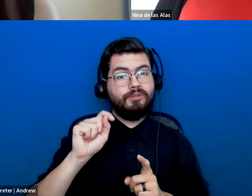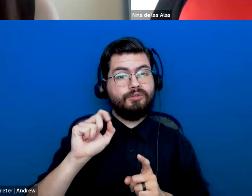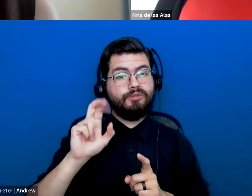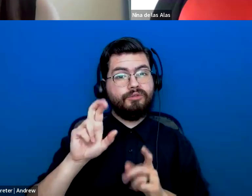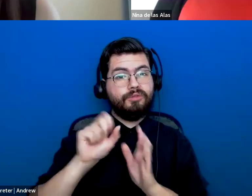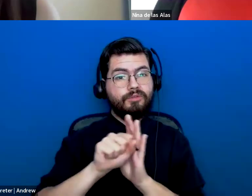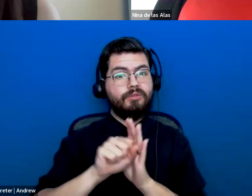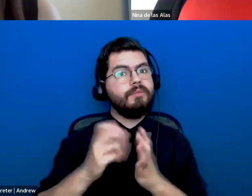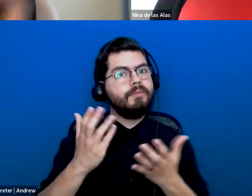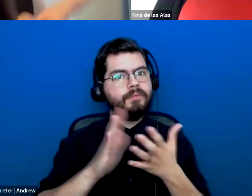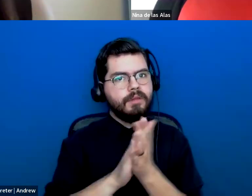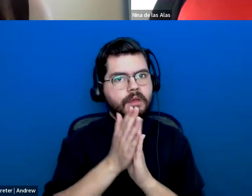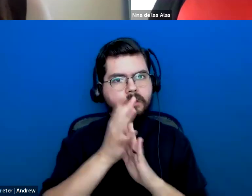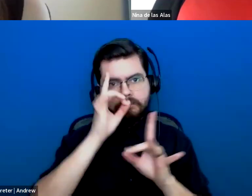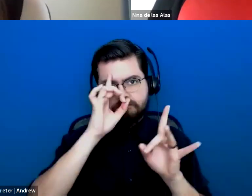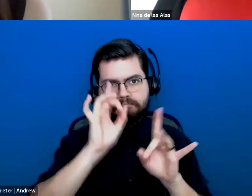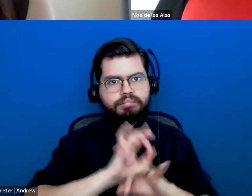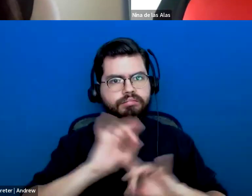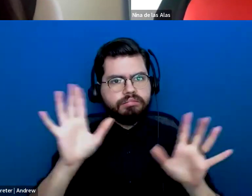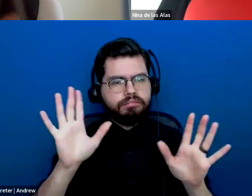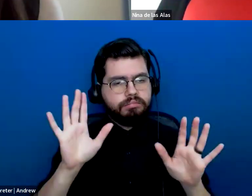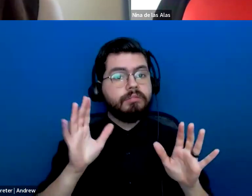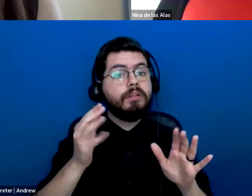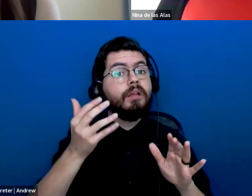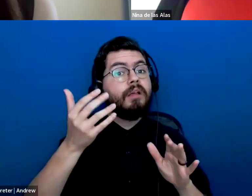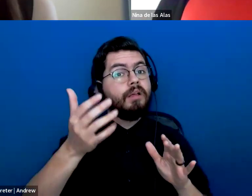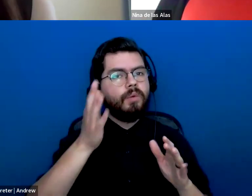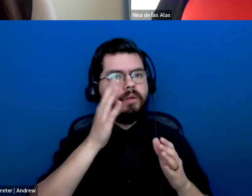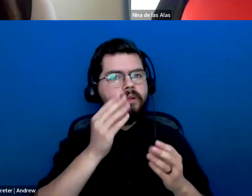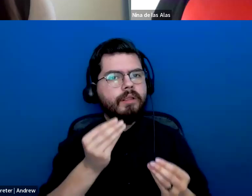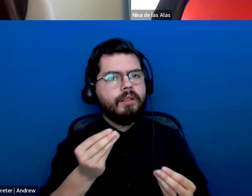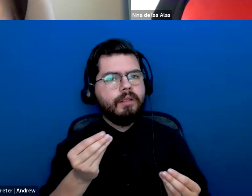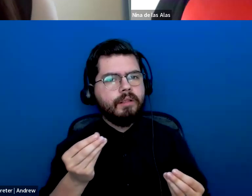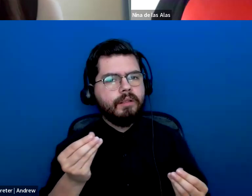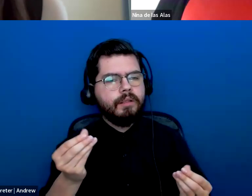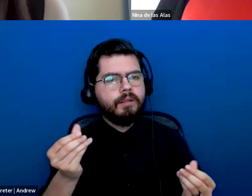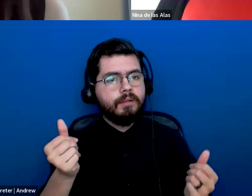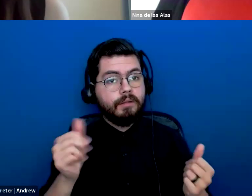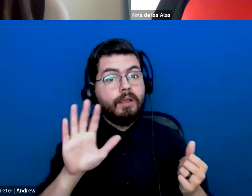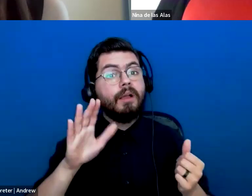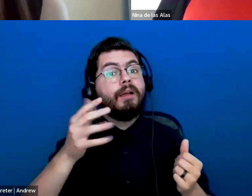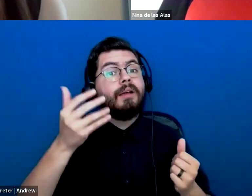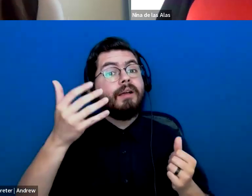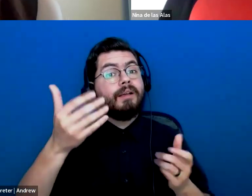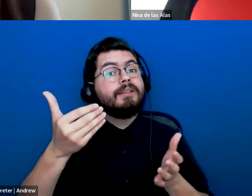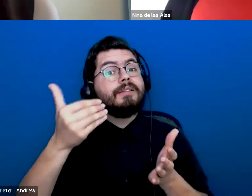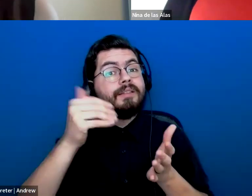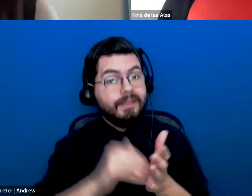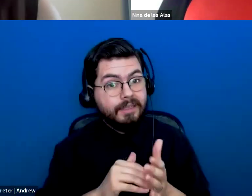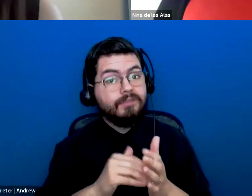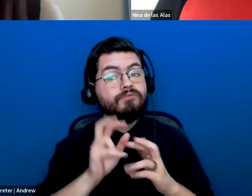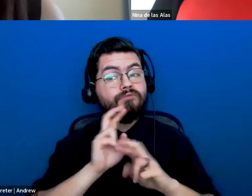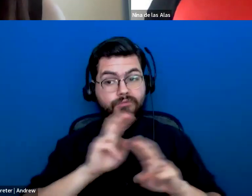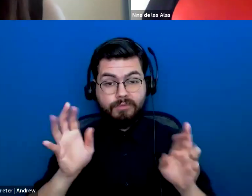it will disappear a little bit and then it will become intense again when another important timing